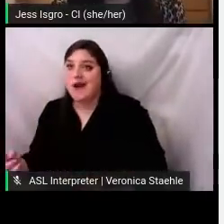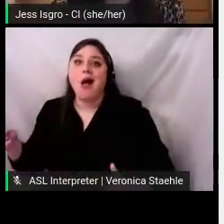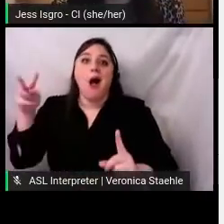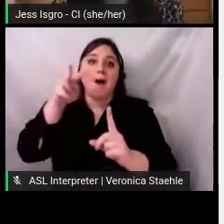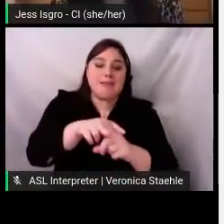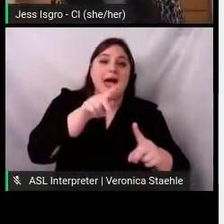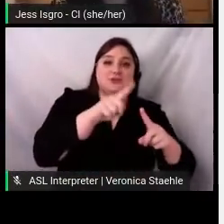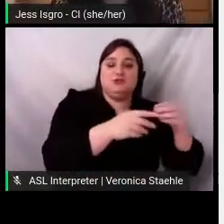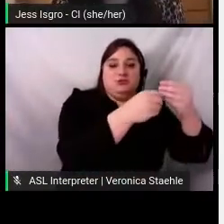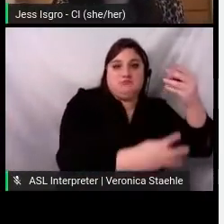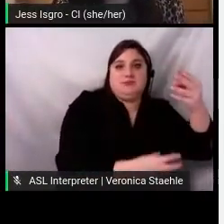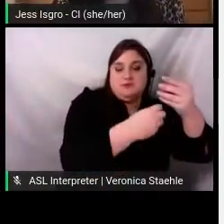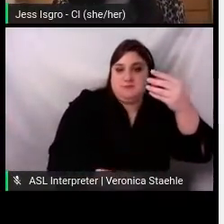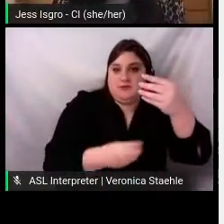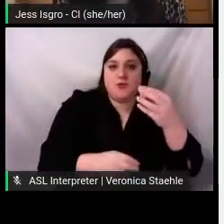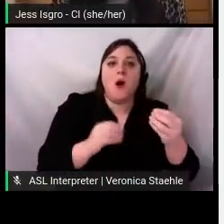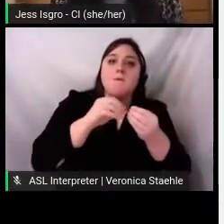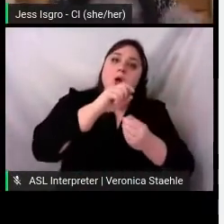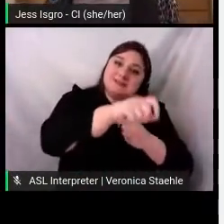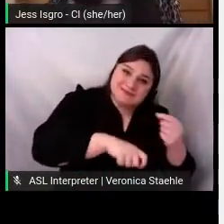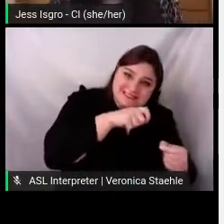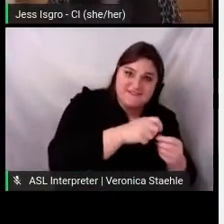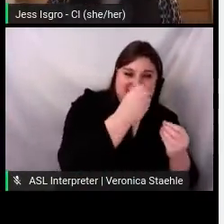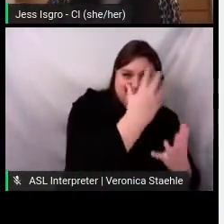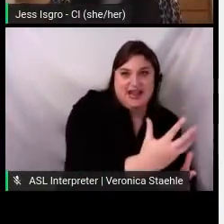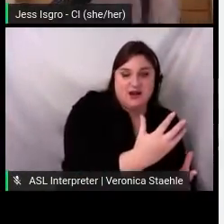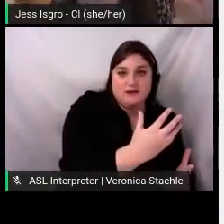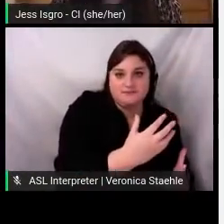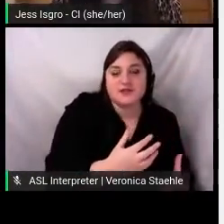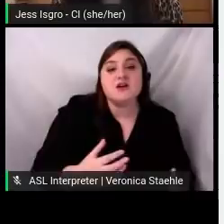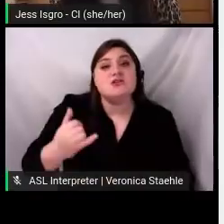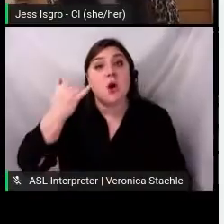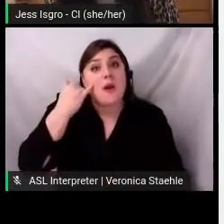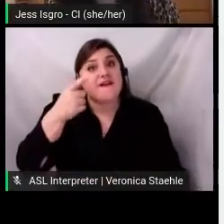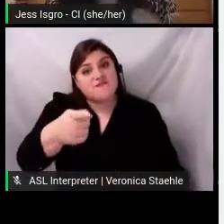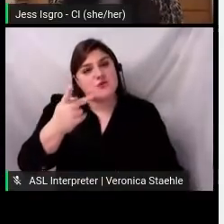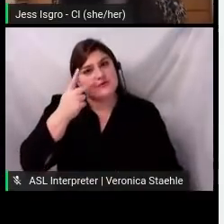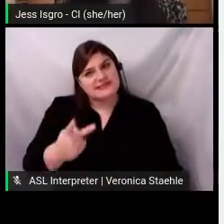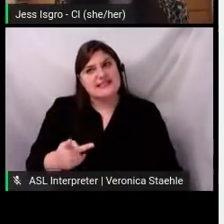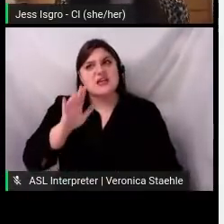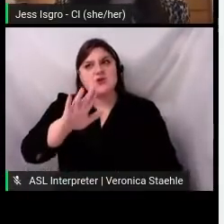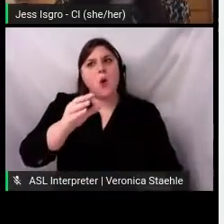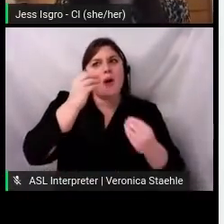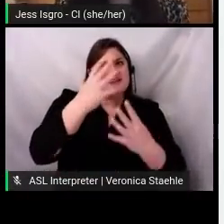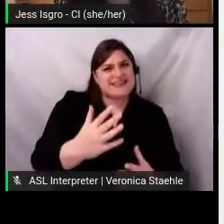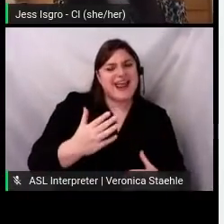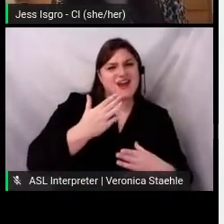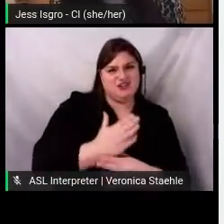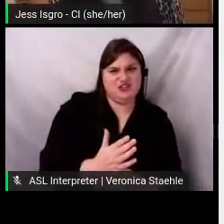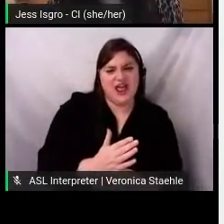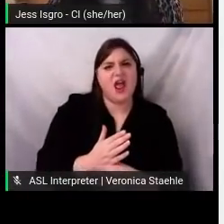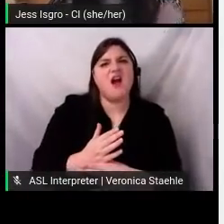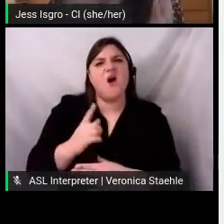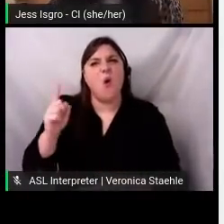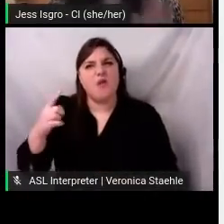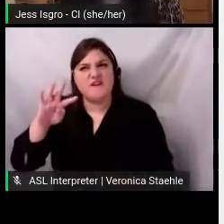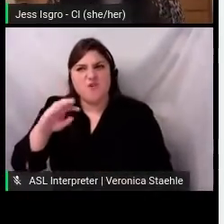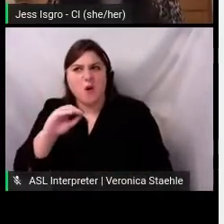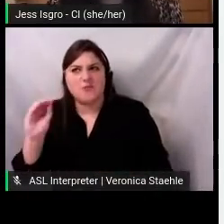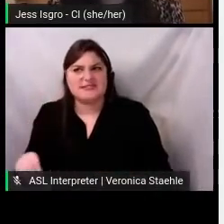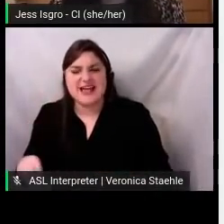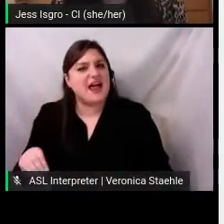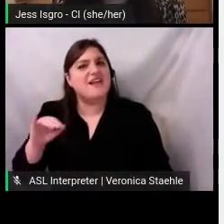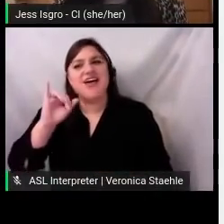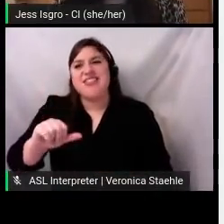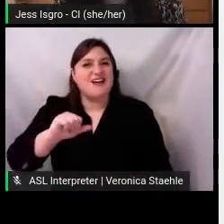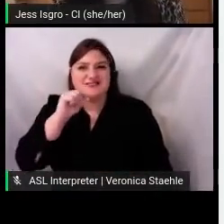outperforming other posts. It's really above average. But if it's at 4% and your data breaks down this way, it's not really above average if video is